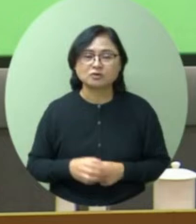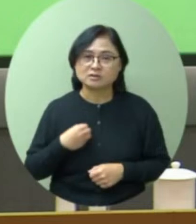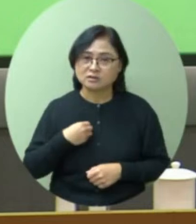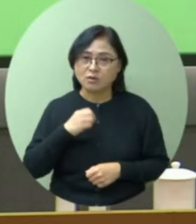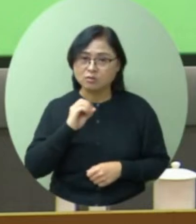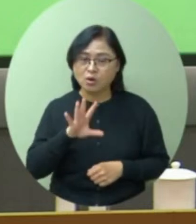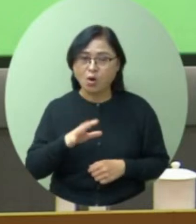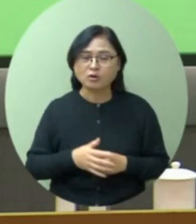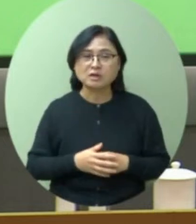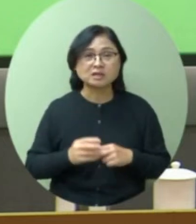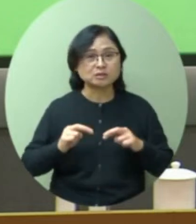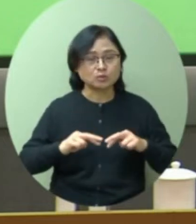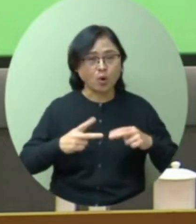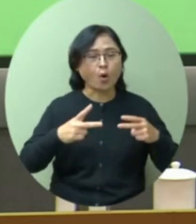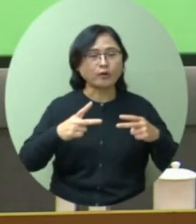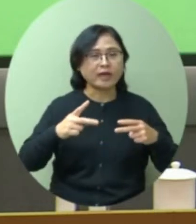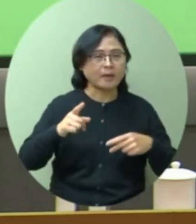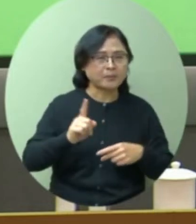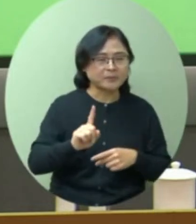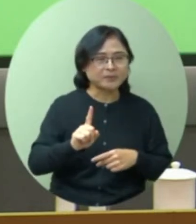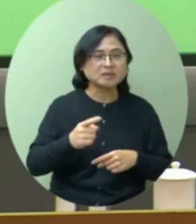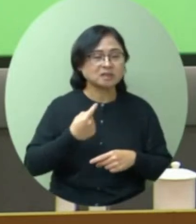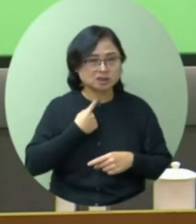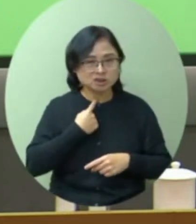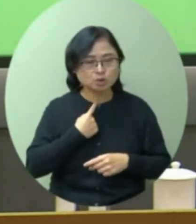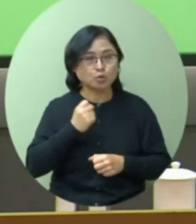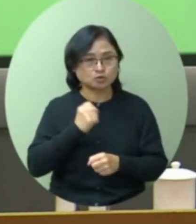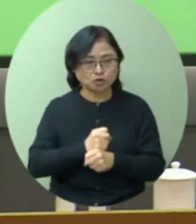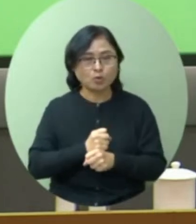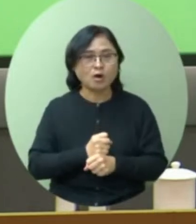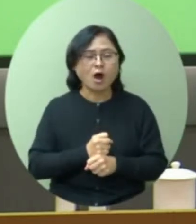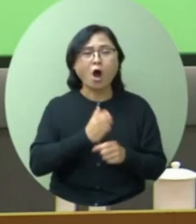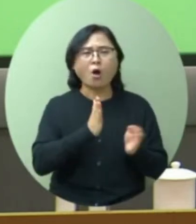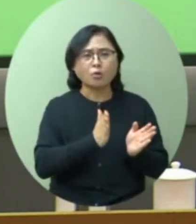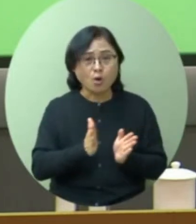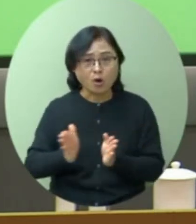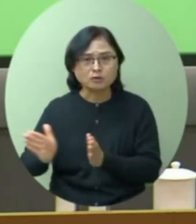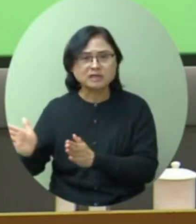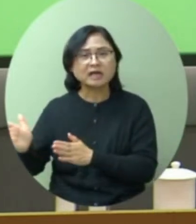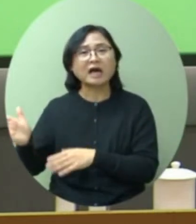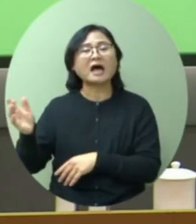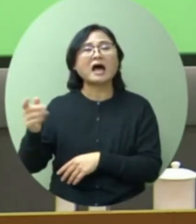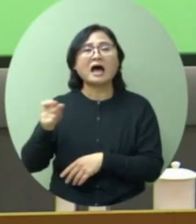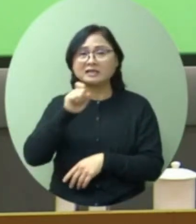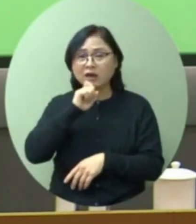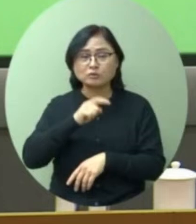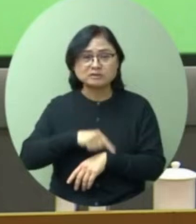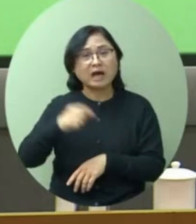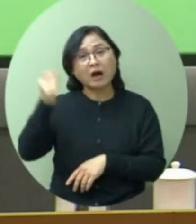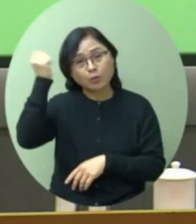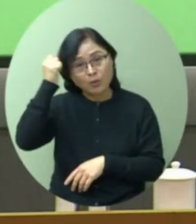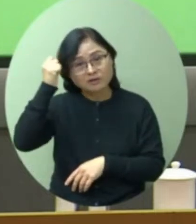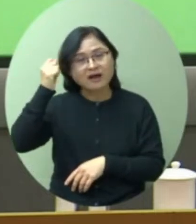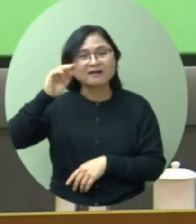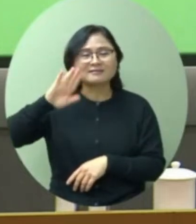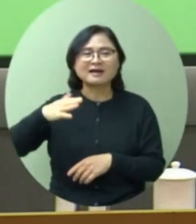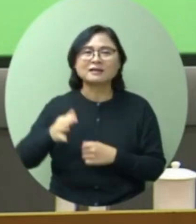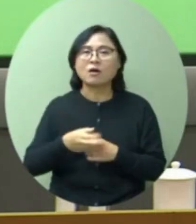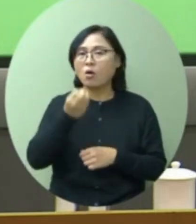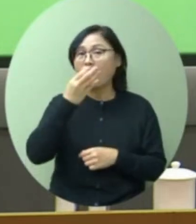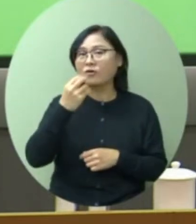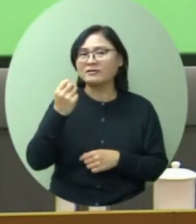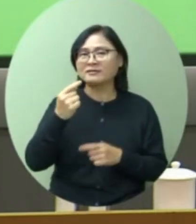We pursue reforms where they are needed. This will be no easy task. But I believe in